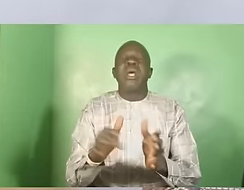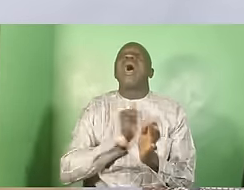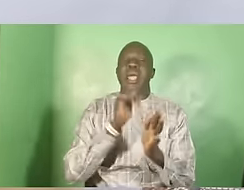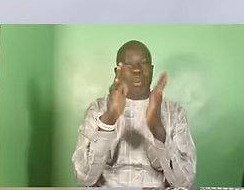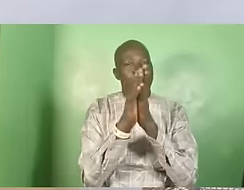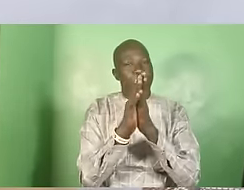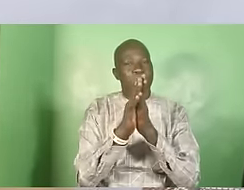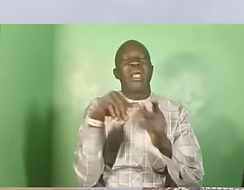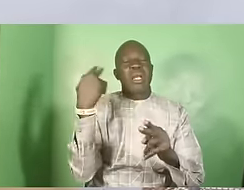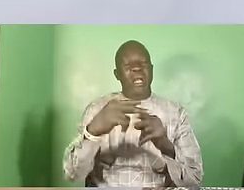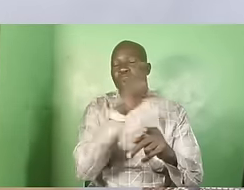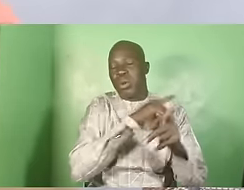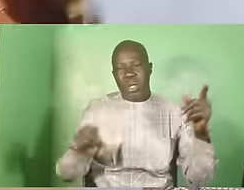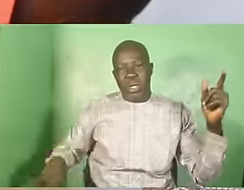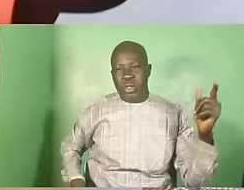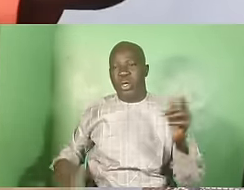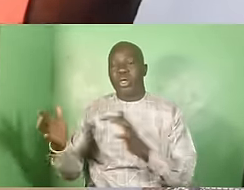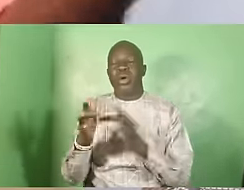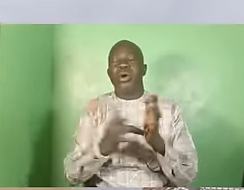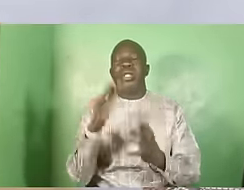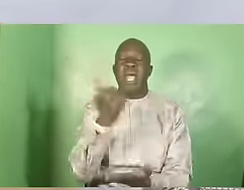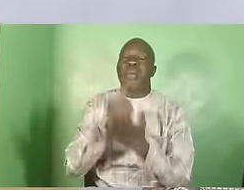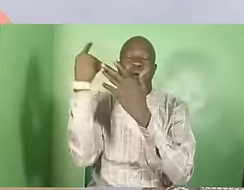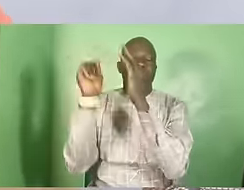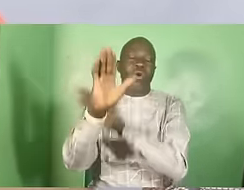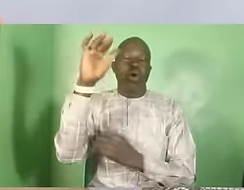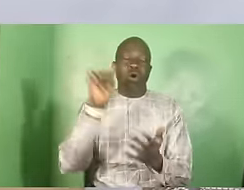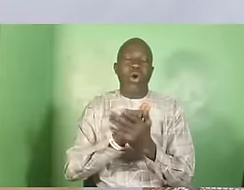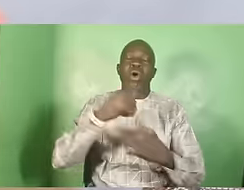mighty name of Jesus. I pray. Yes. In the name of Jesus.